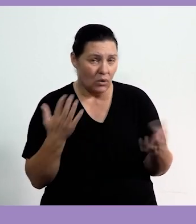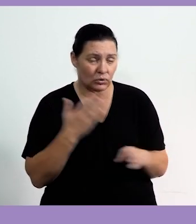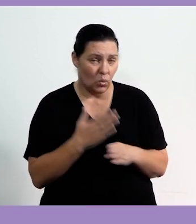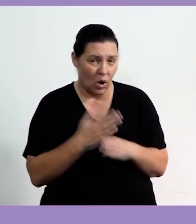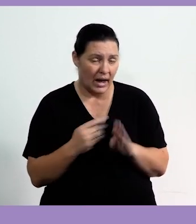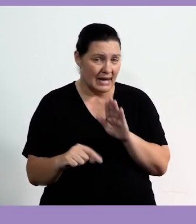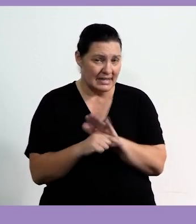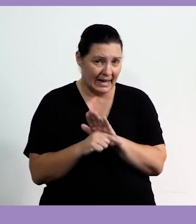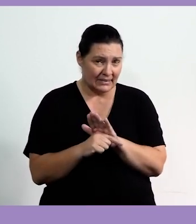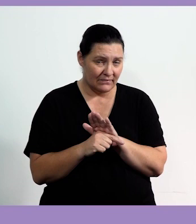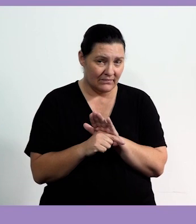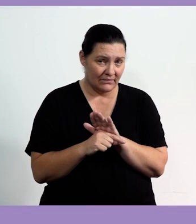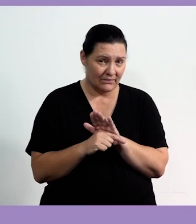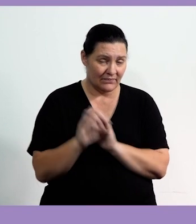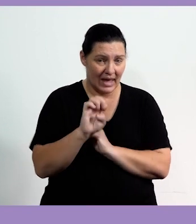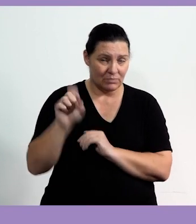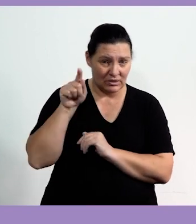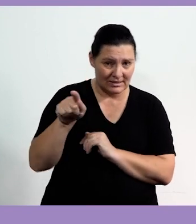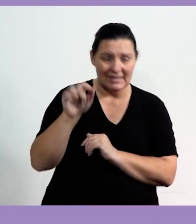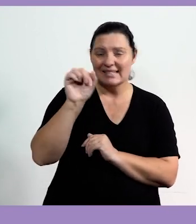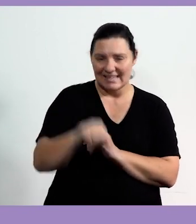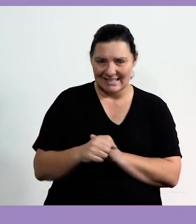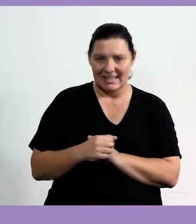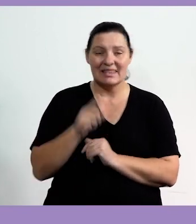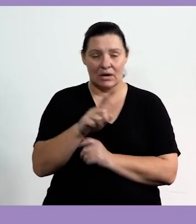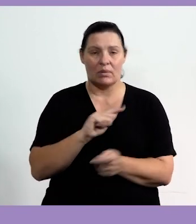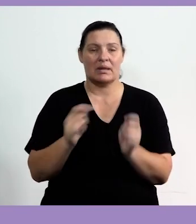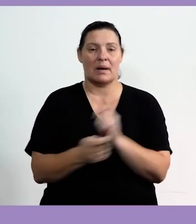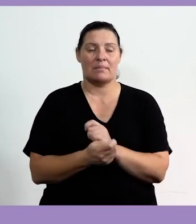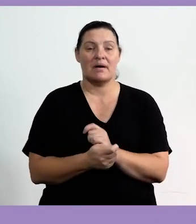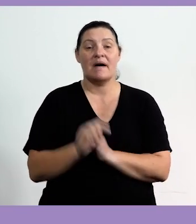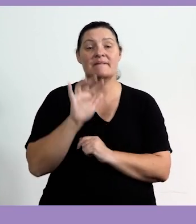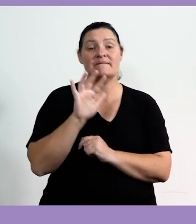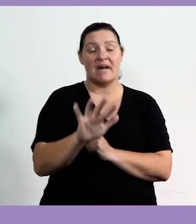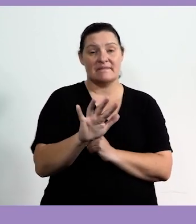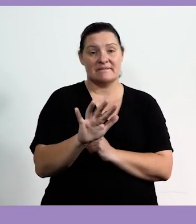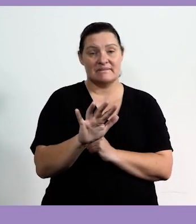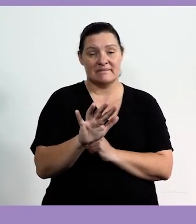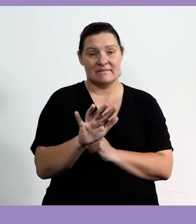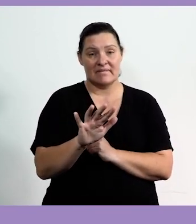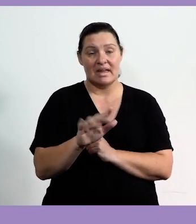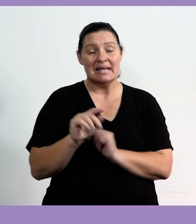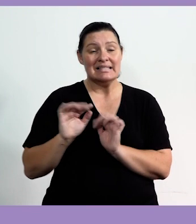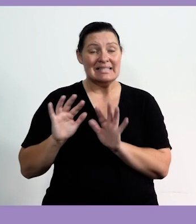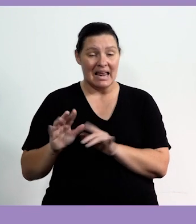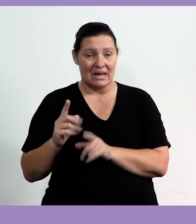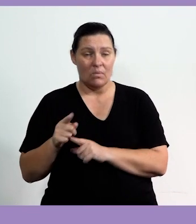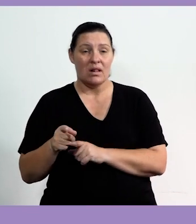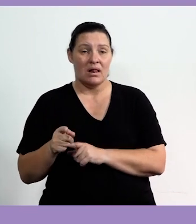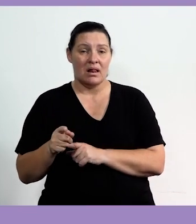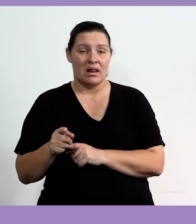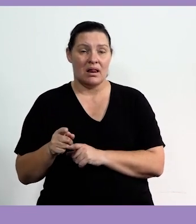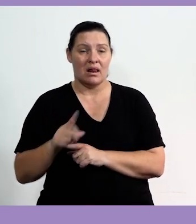do you remember how to work with a negative exponent? Yes, that will become 5, and